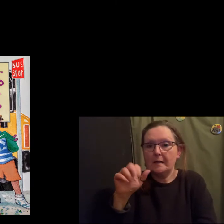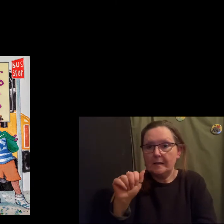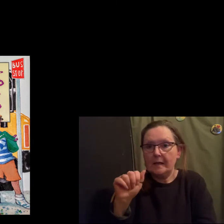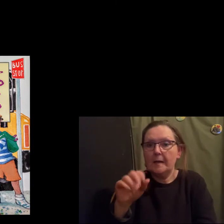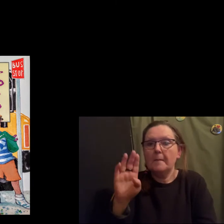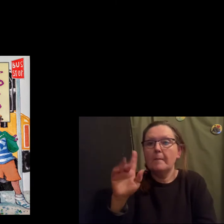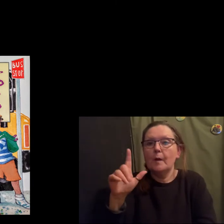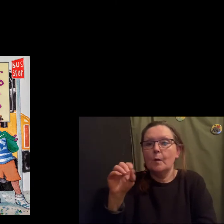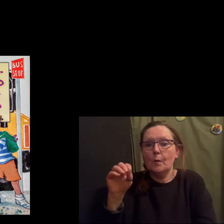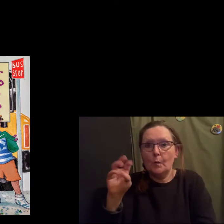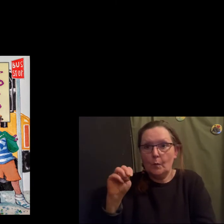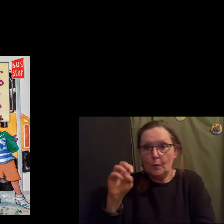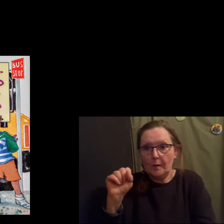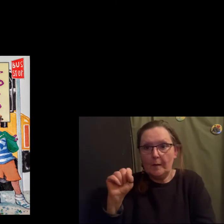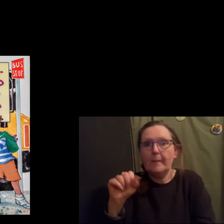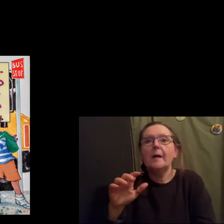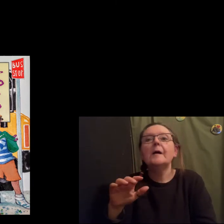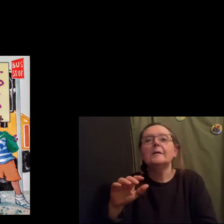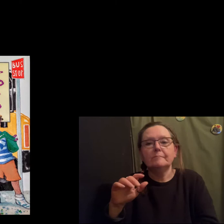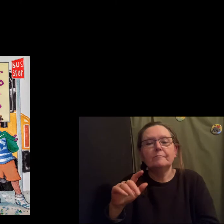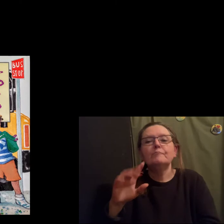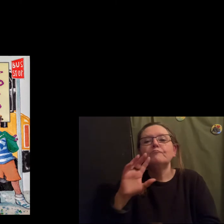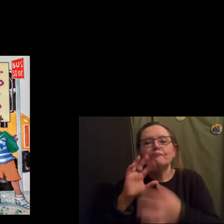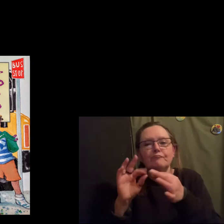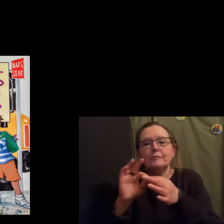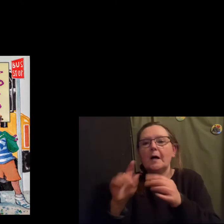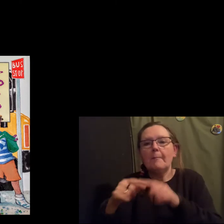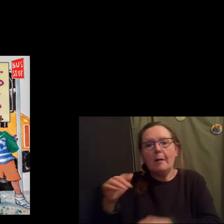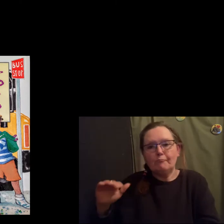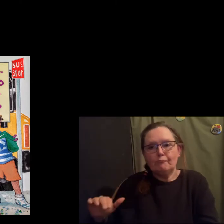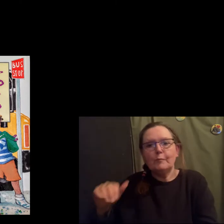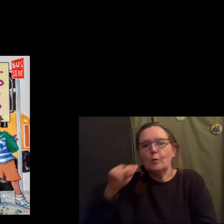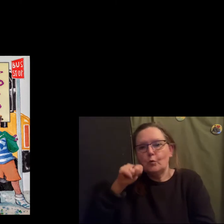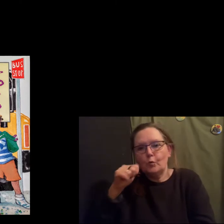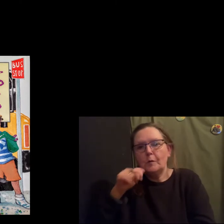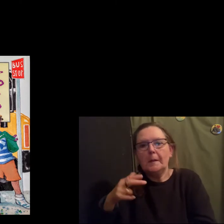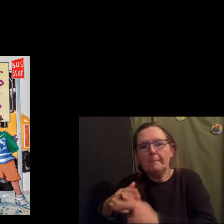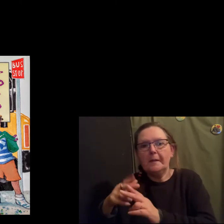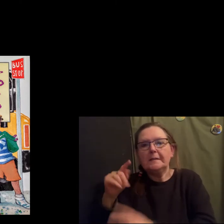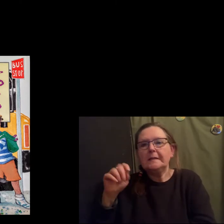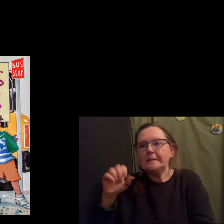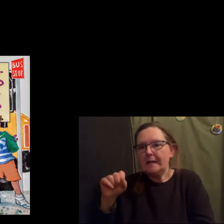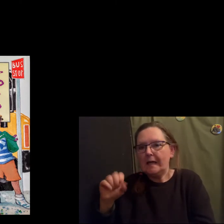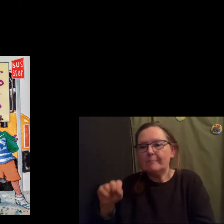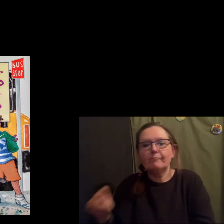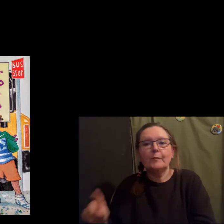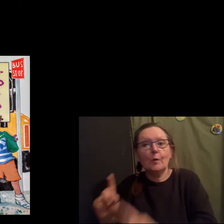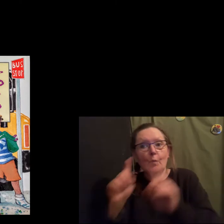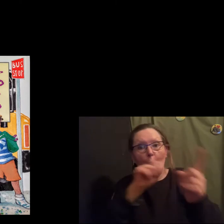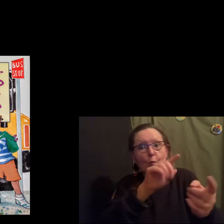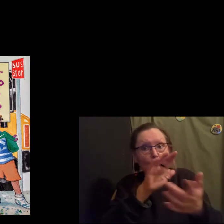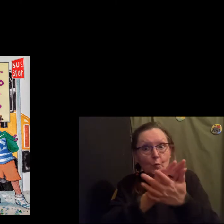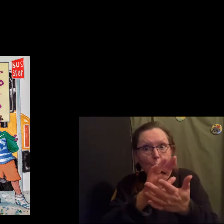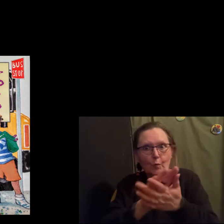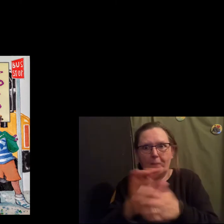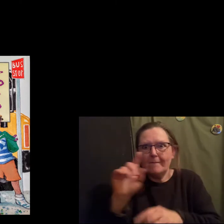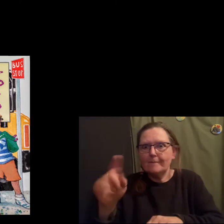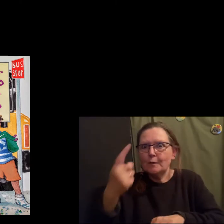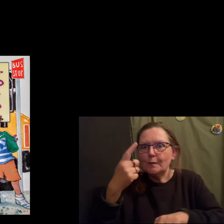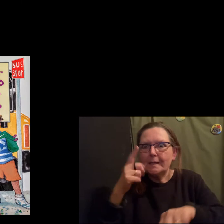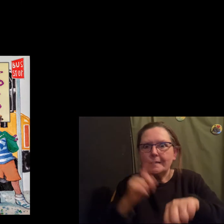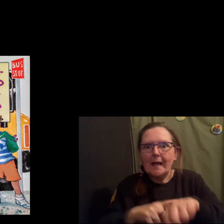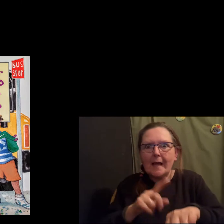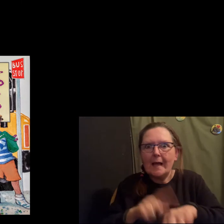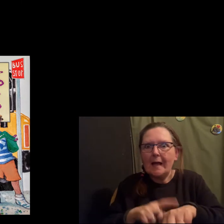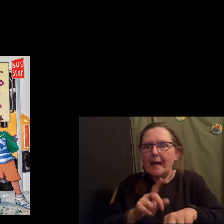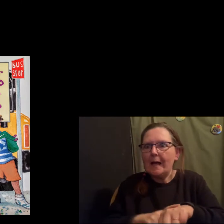about Tess. Tess is a little girl who is going to school on the bus for the first time with her